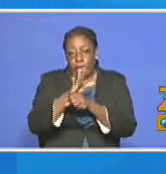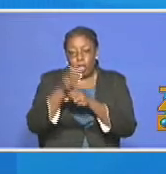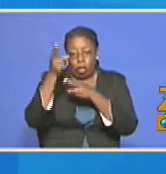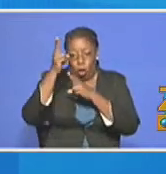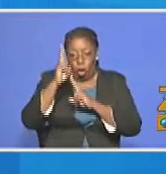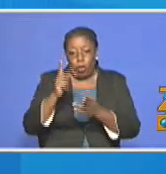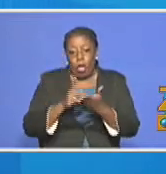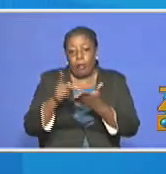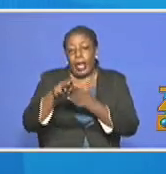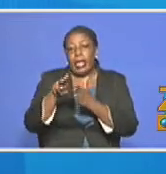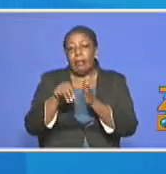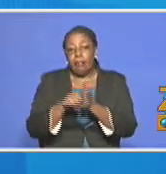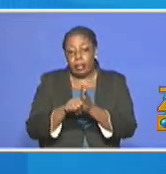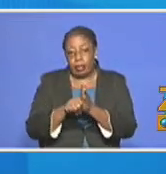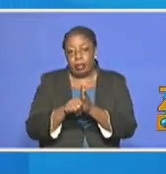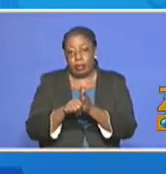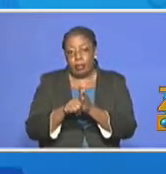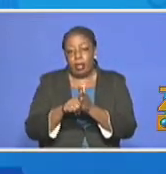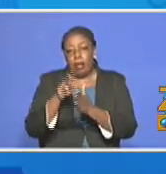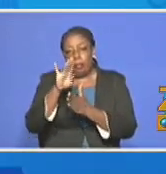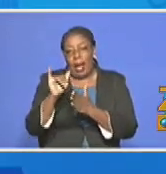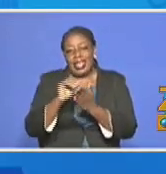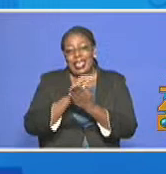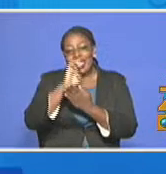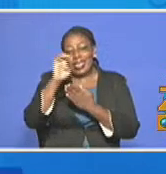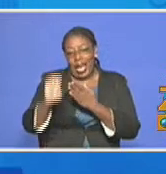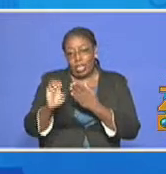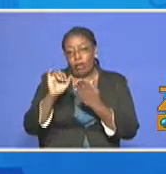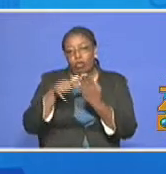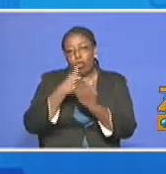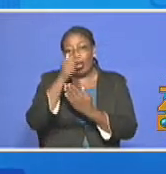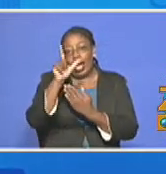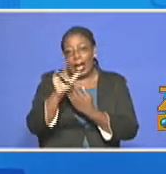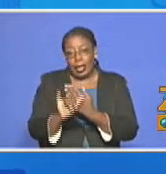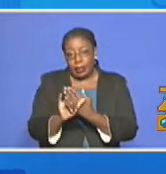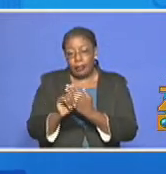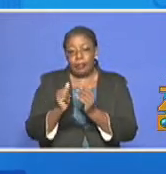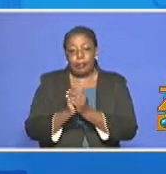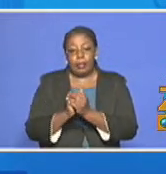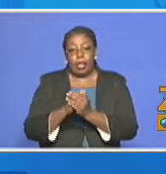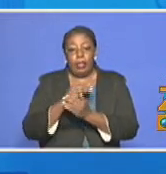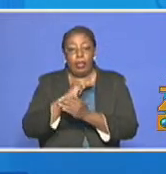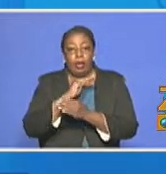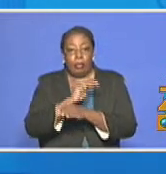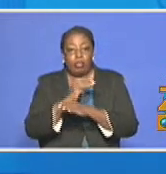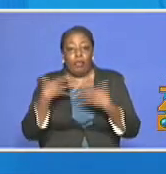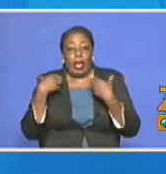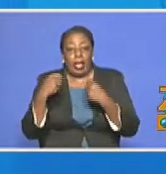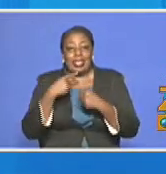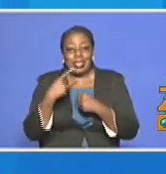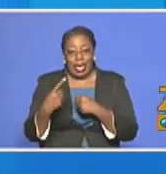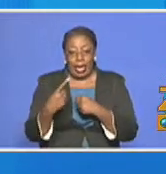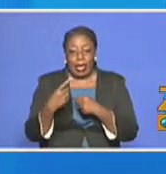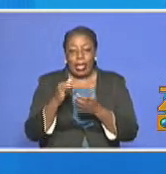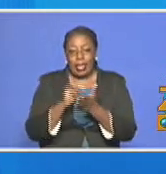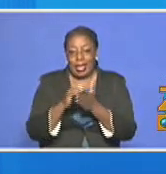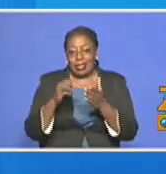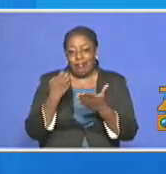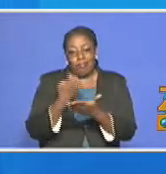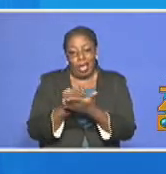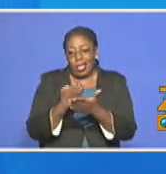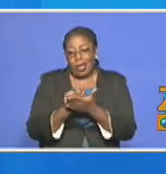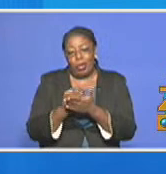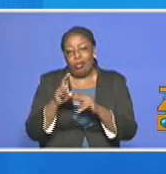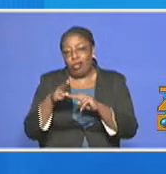honorarium payment that could happen by the end of July. In April of last year, the Ministry of Health in a statement said despite expected economic fallout